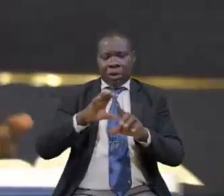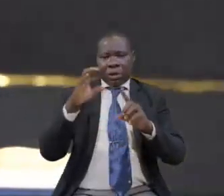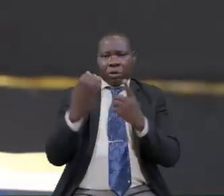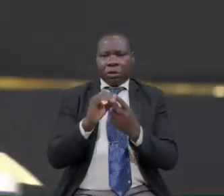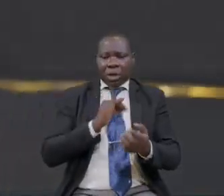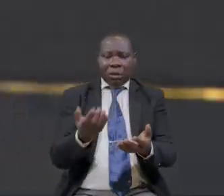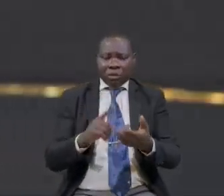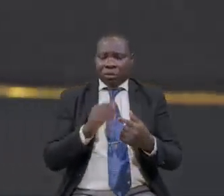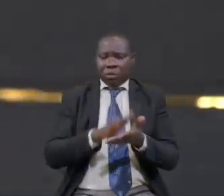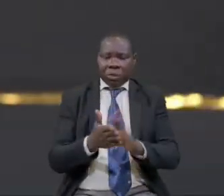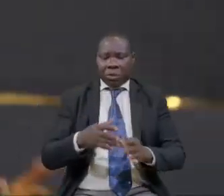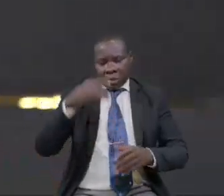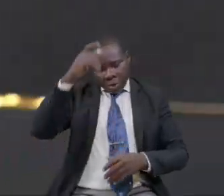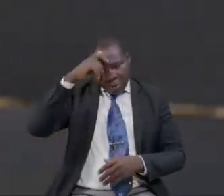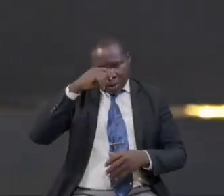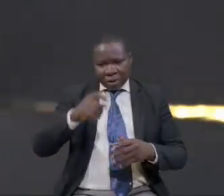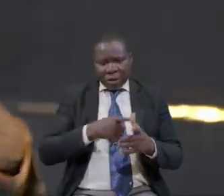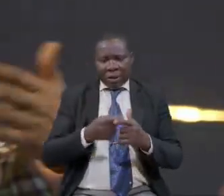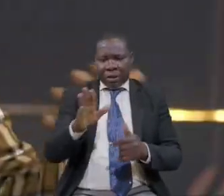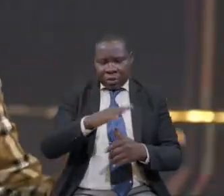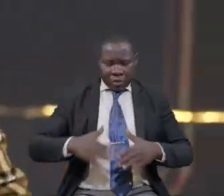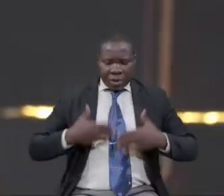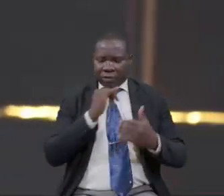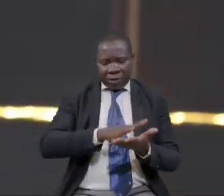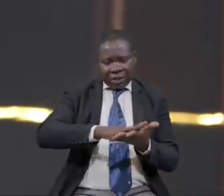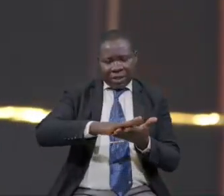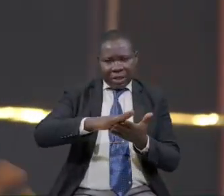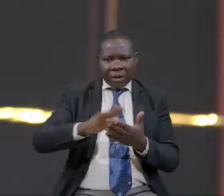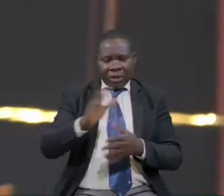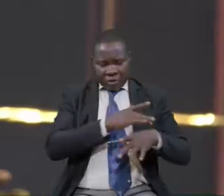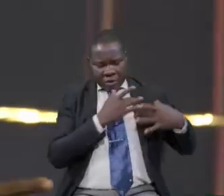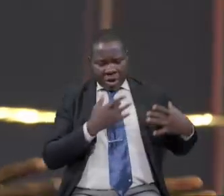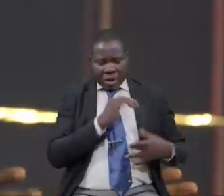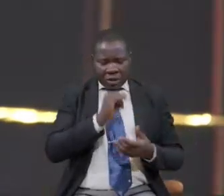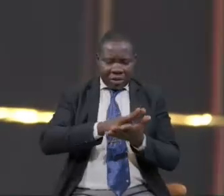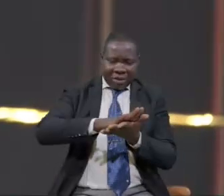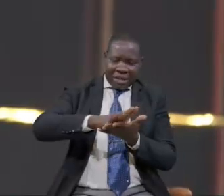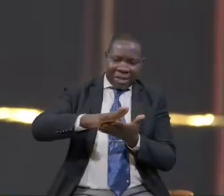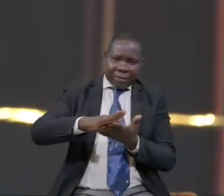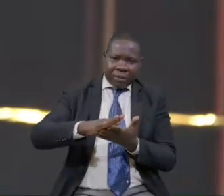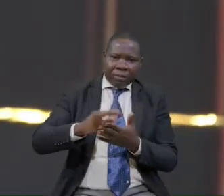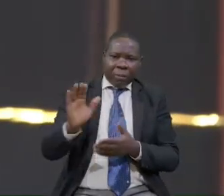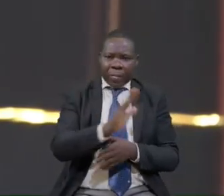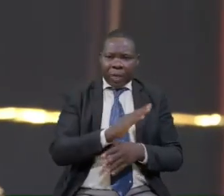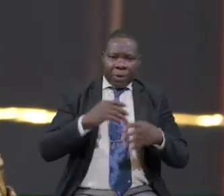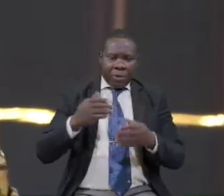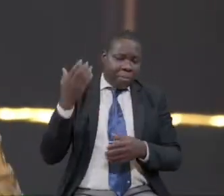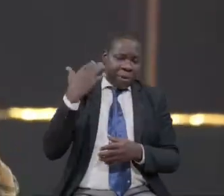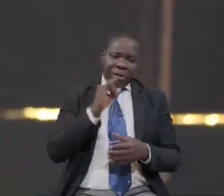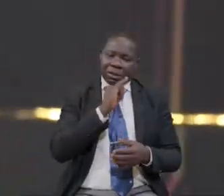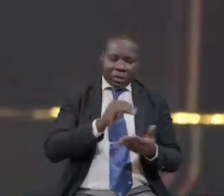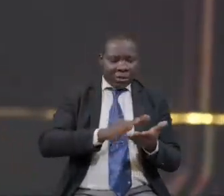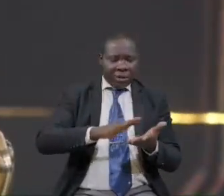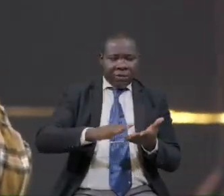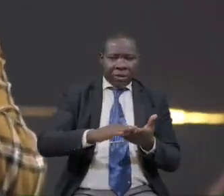is cleansed, your heart is cleansed, your past is forgiven, and